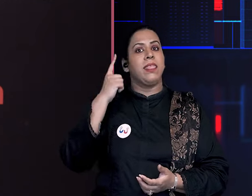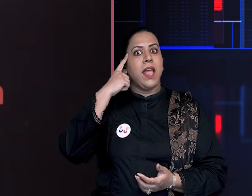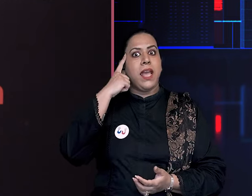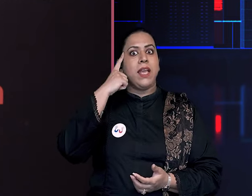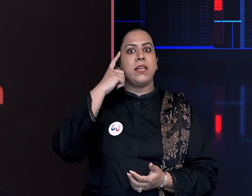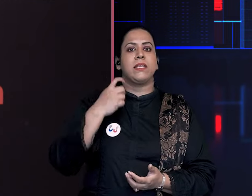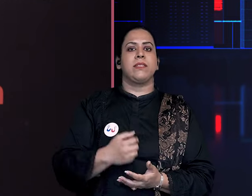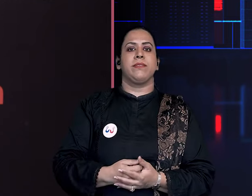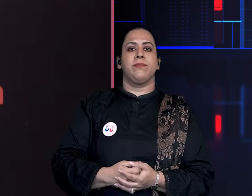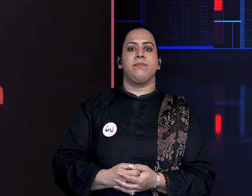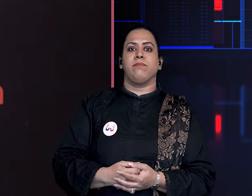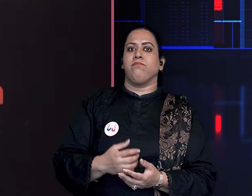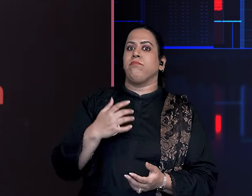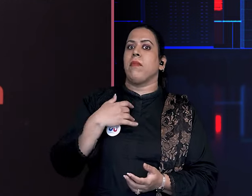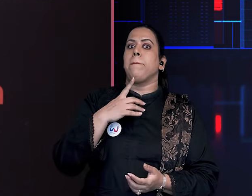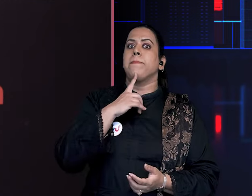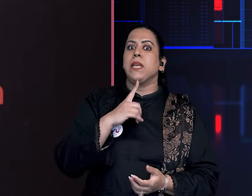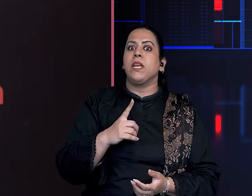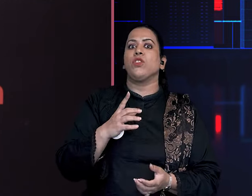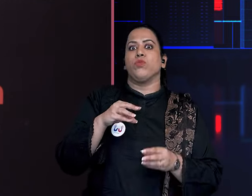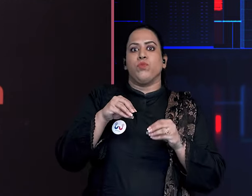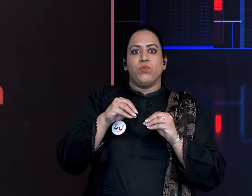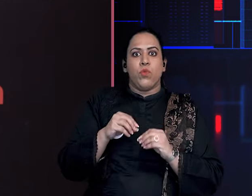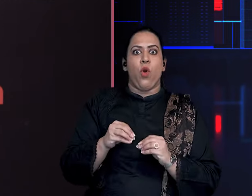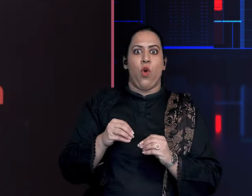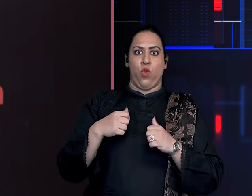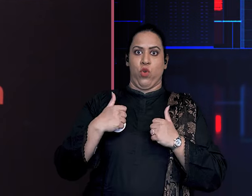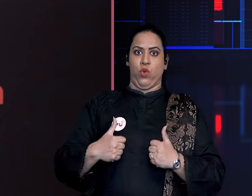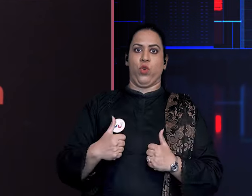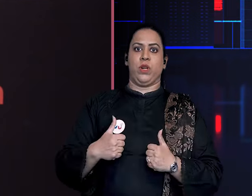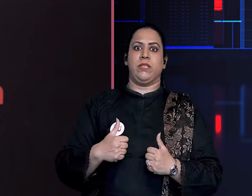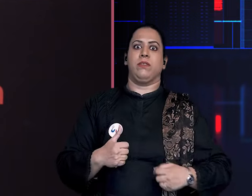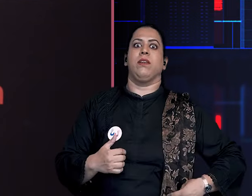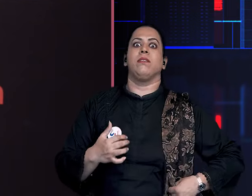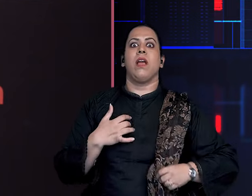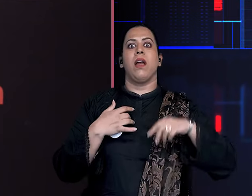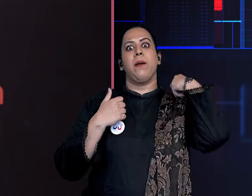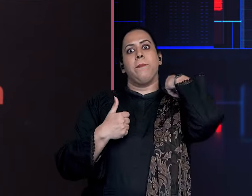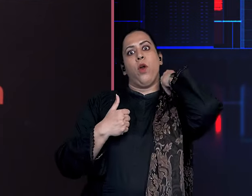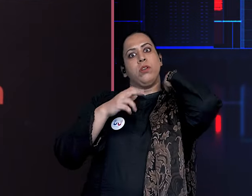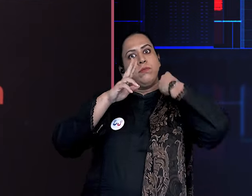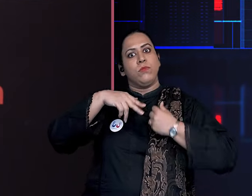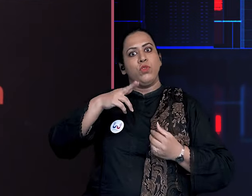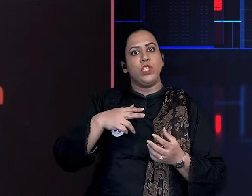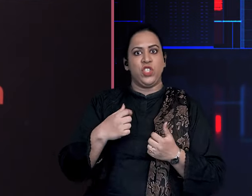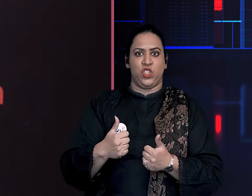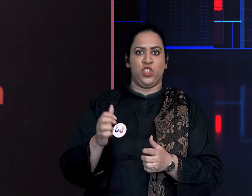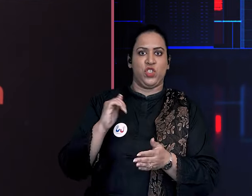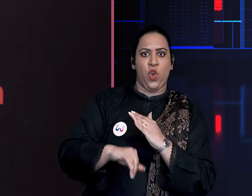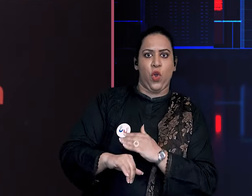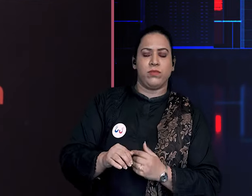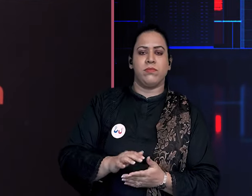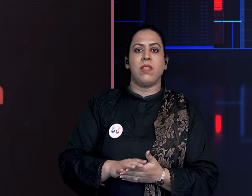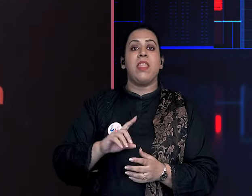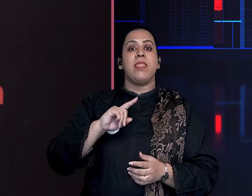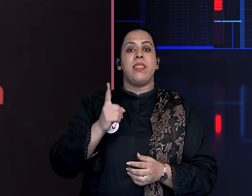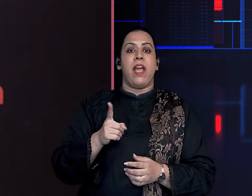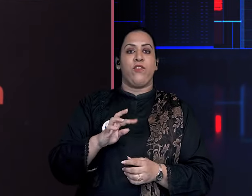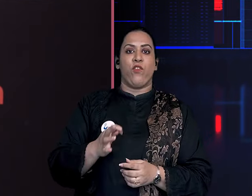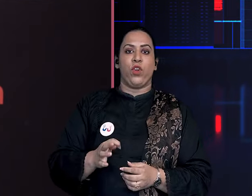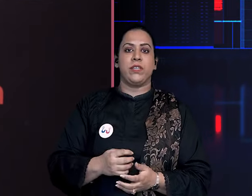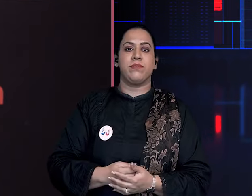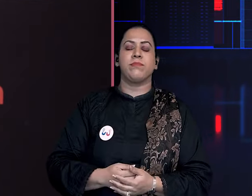Ideas were shared, ideas were talked about, there were debates that were generated throughout the year. So for